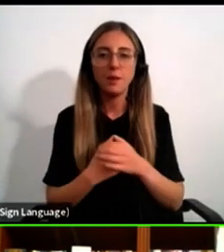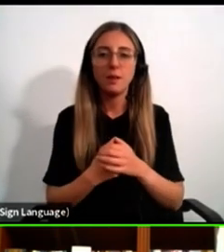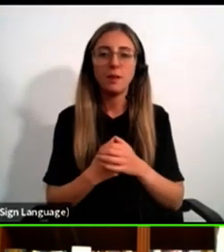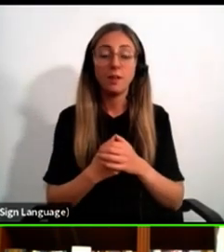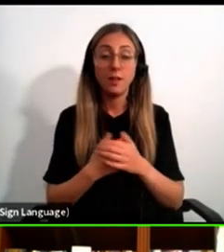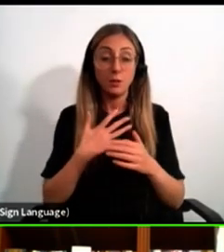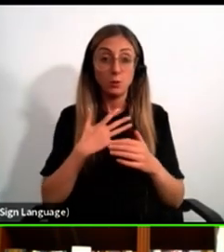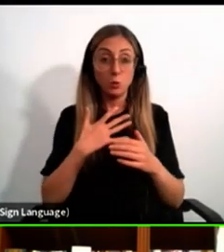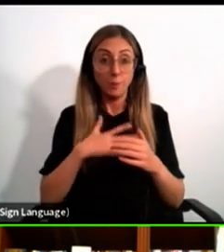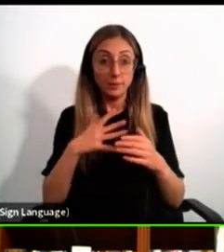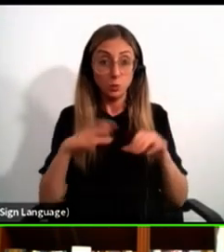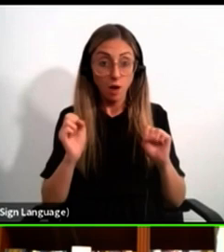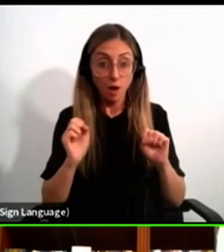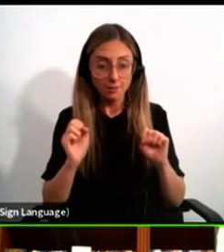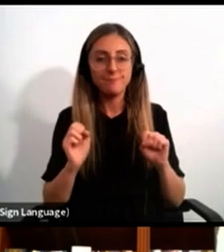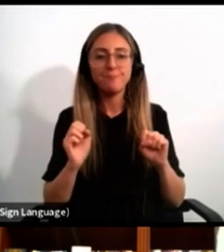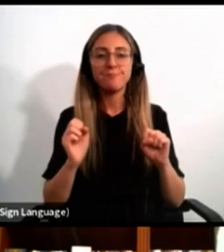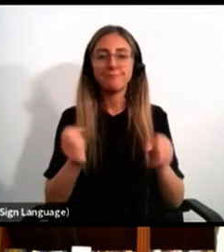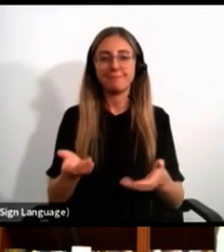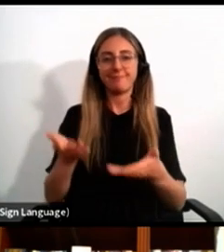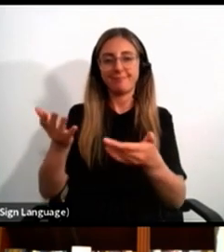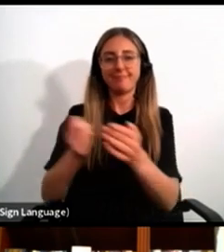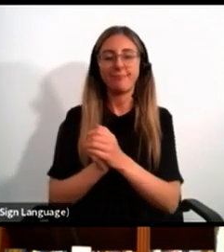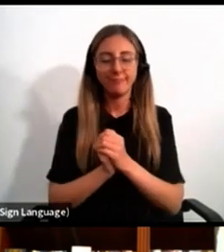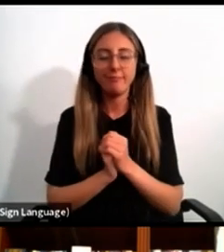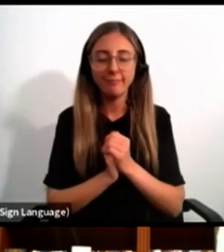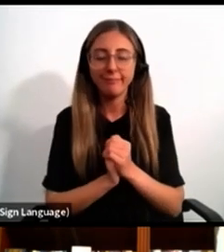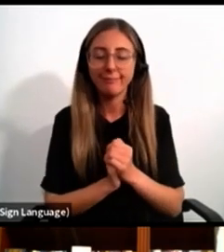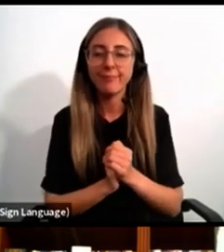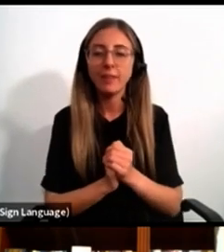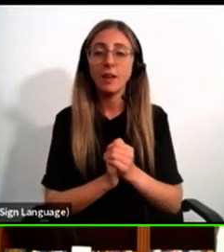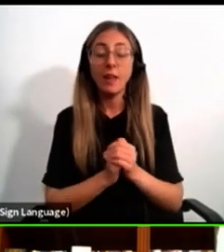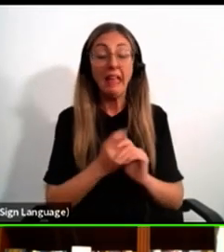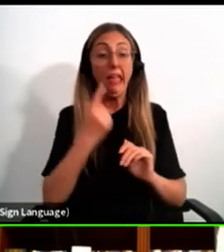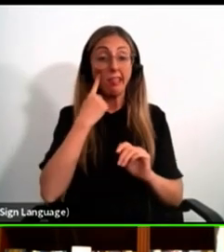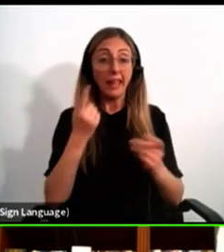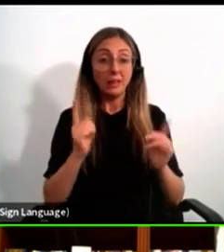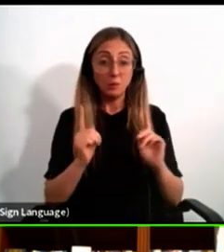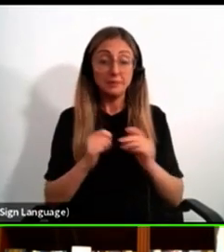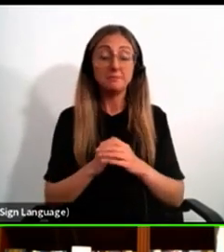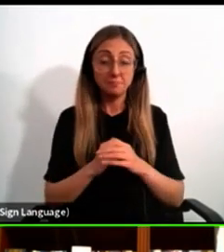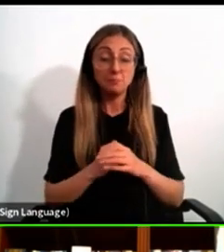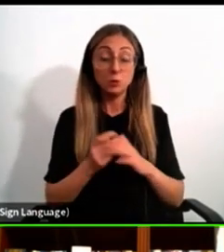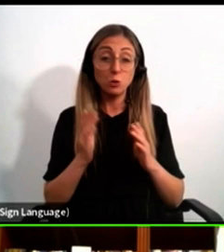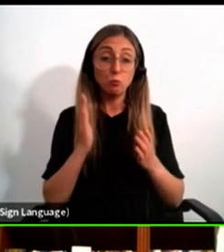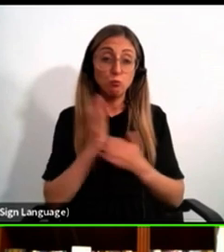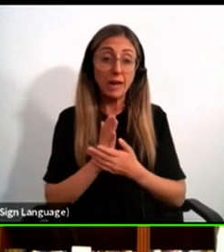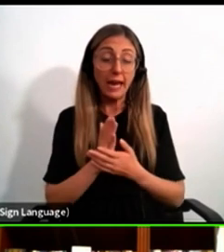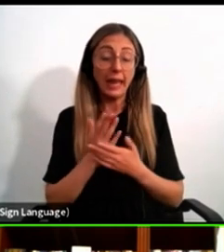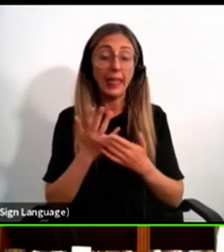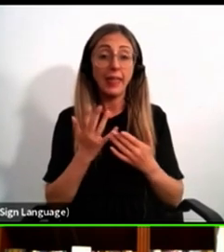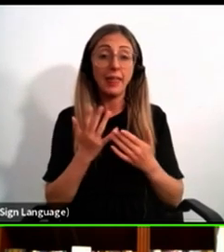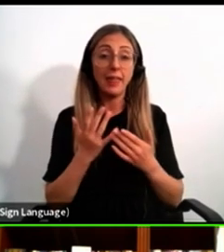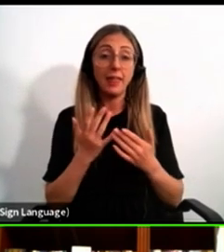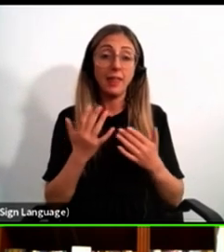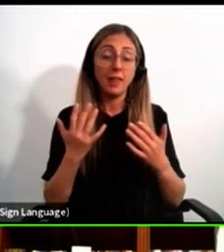do you want me to go ahead? Yes. Okay. I think that is really, that was a